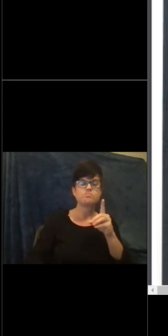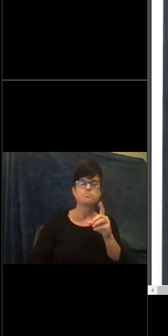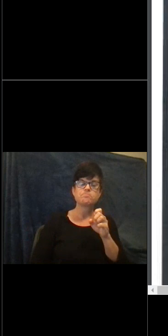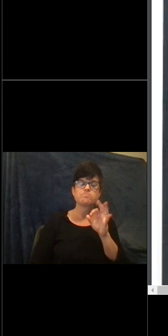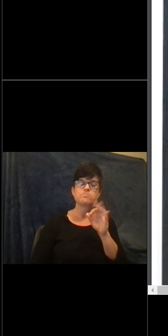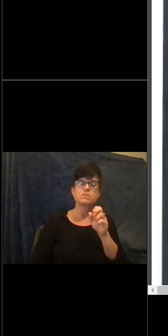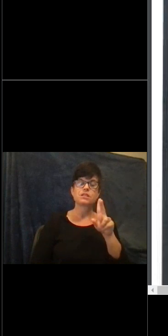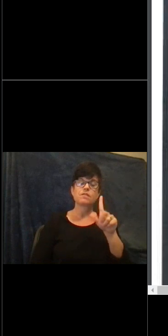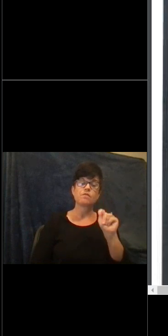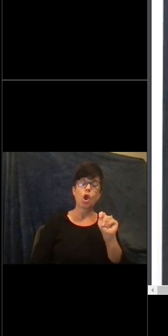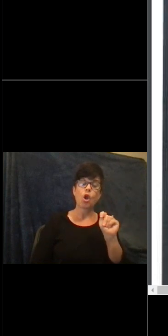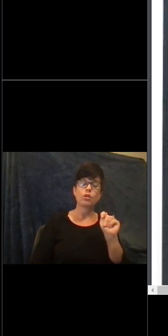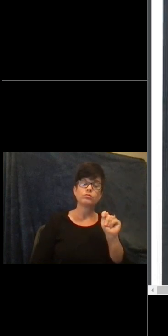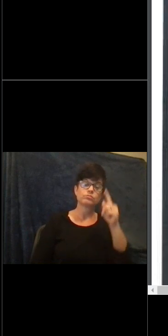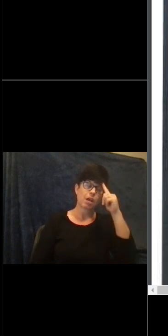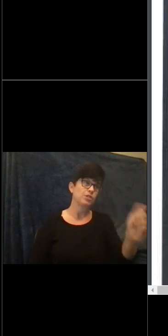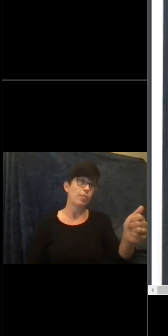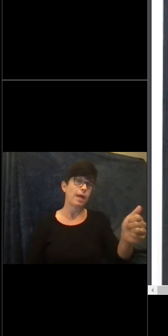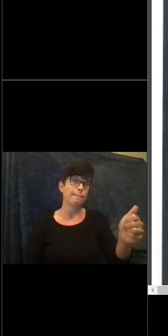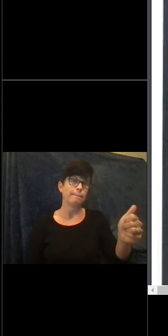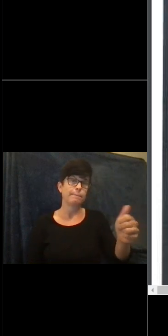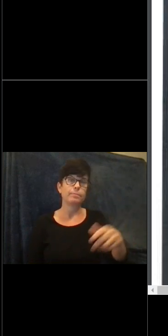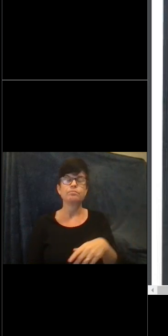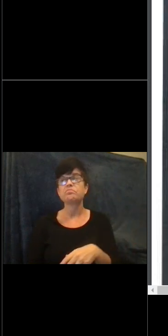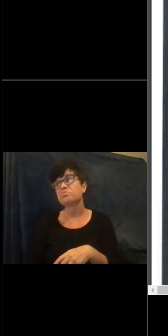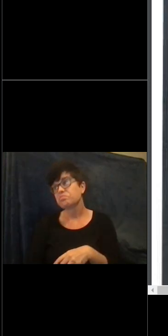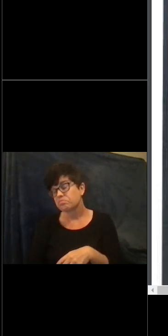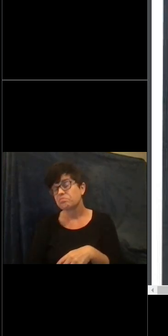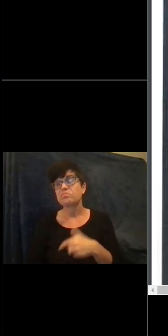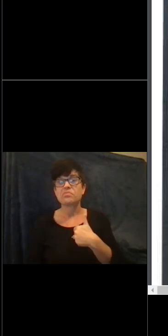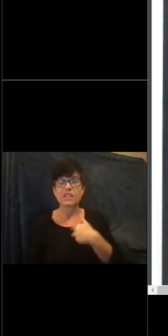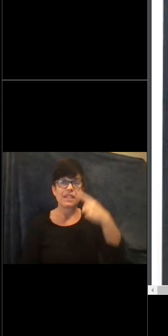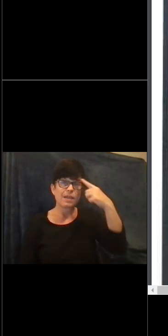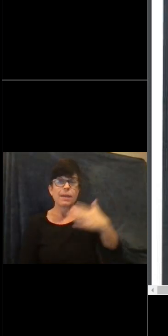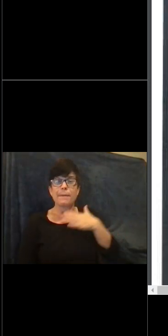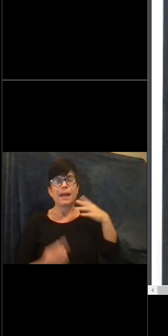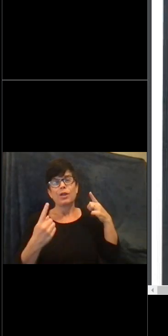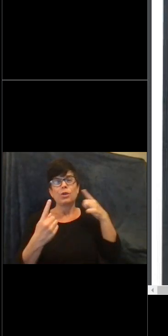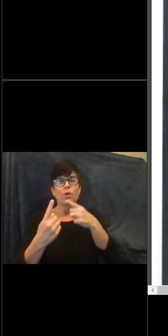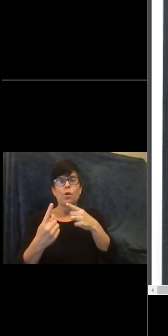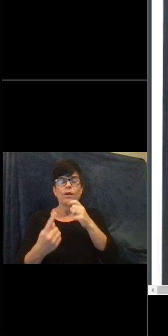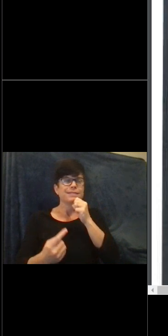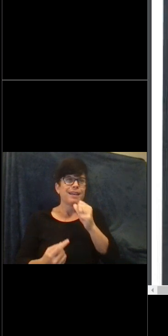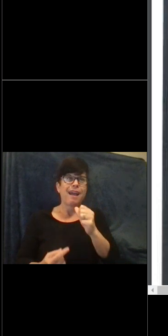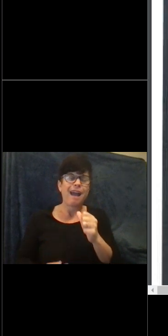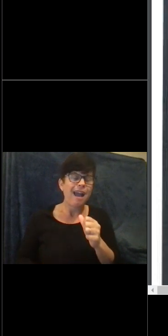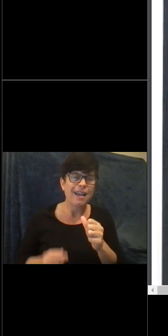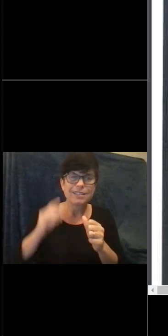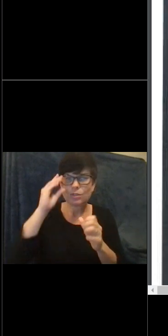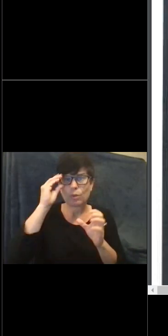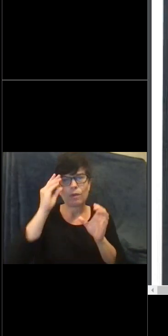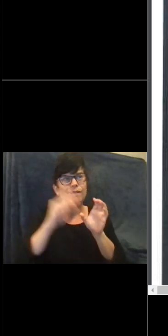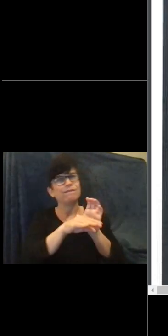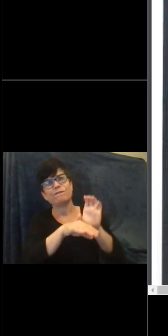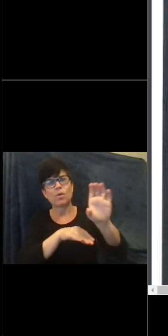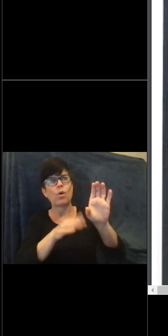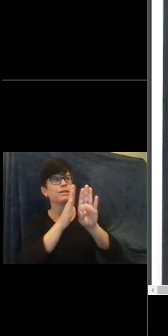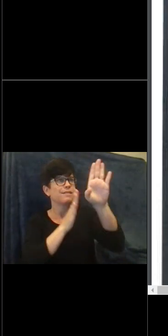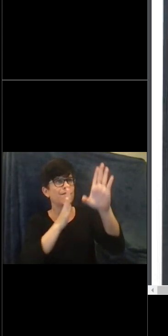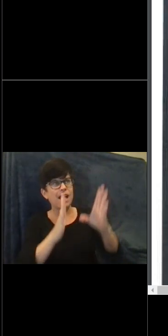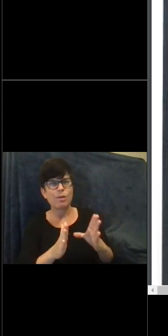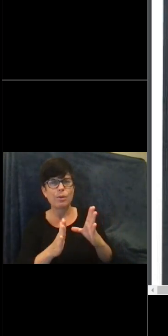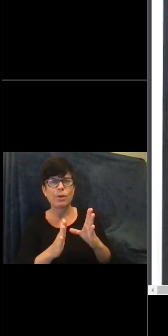from there. Right. I think that, you know, I mean, my goal is not to force the developer to put this